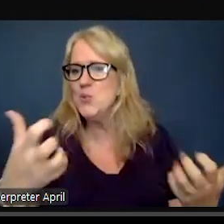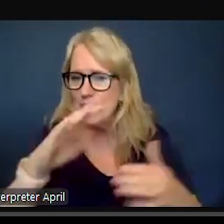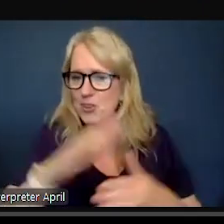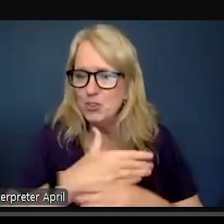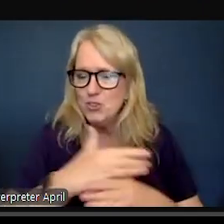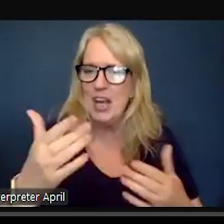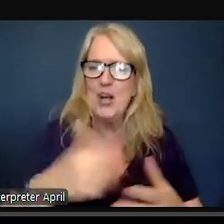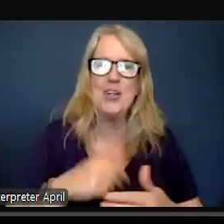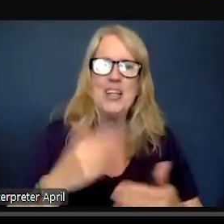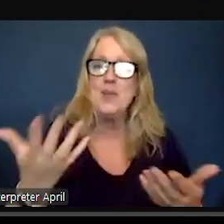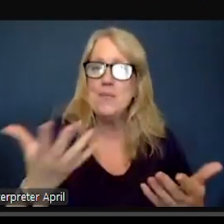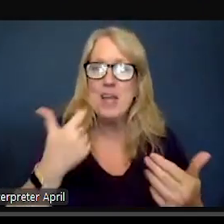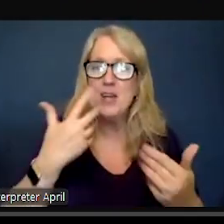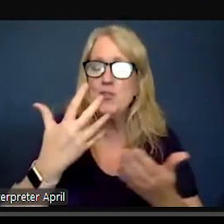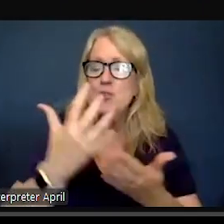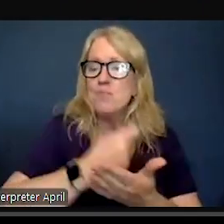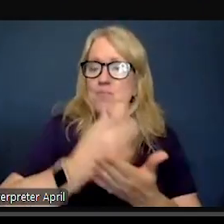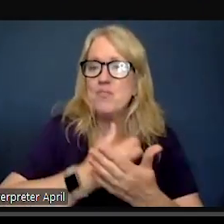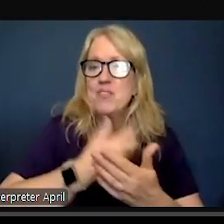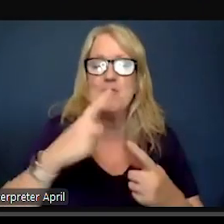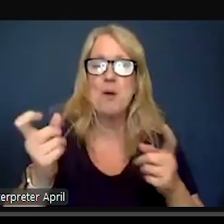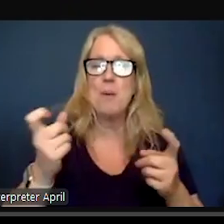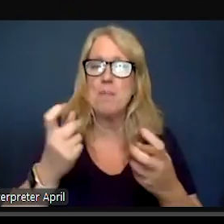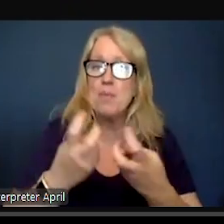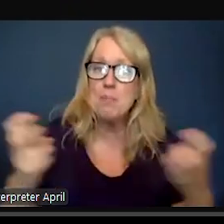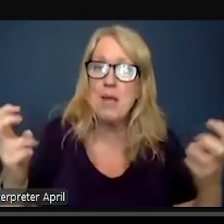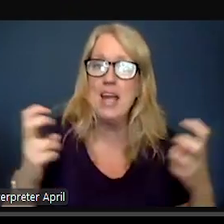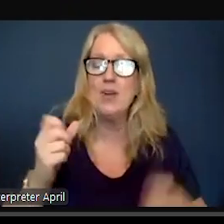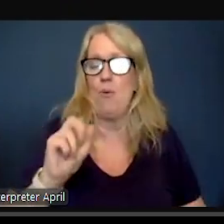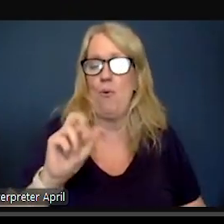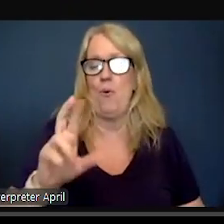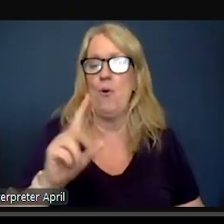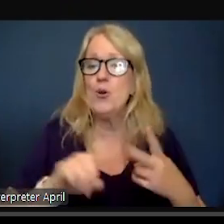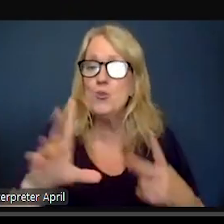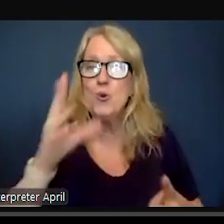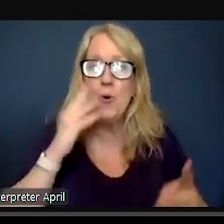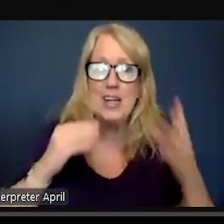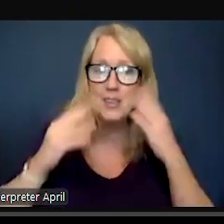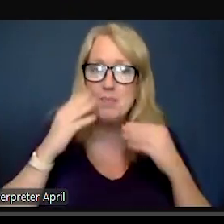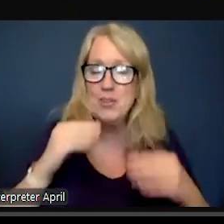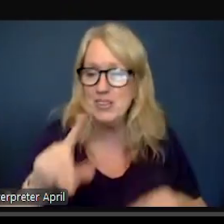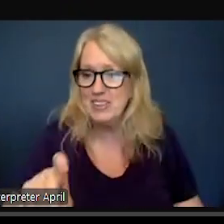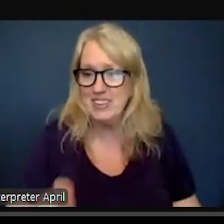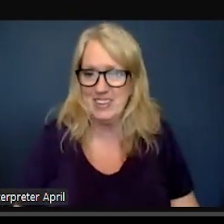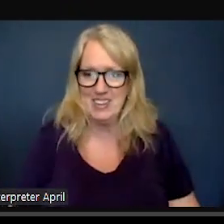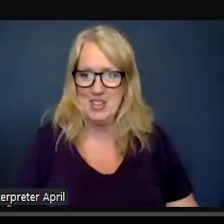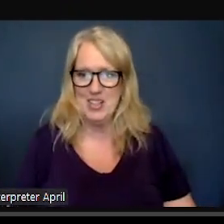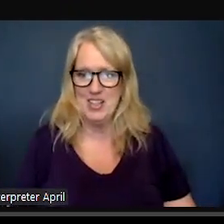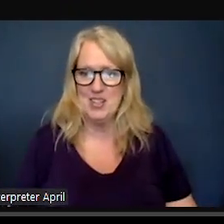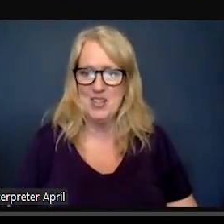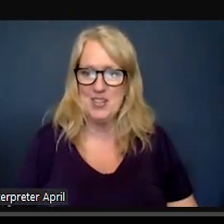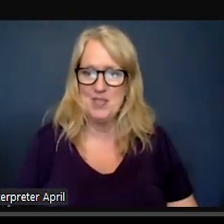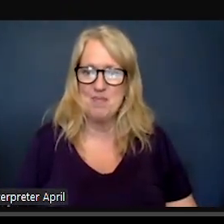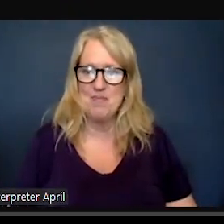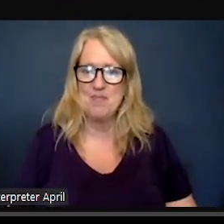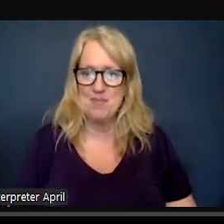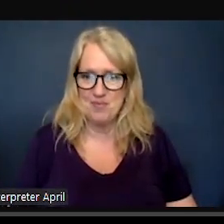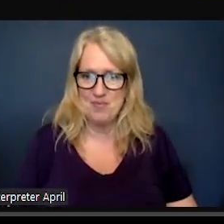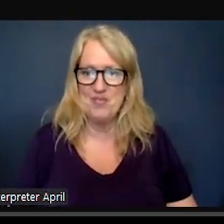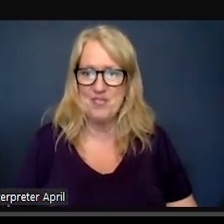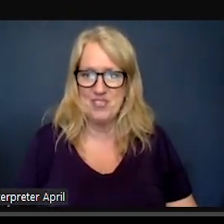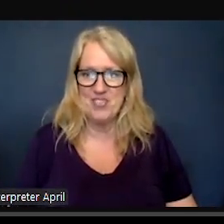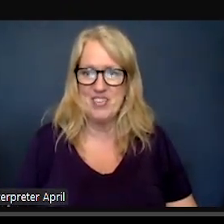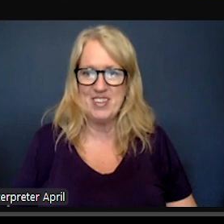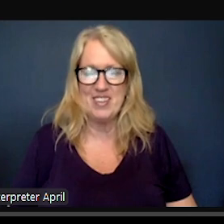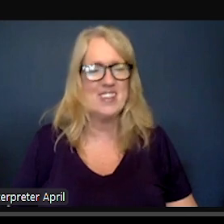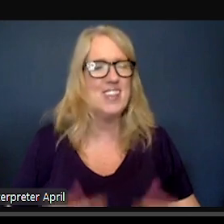share that you gained from the panel or your experiences. Yeah, well, for one, it's